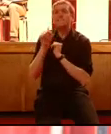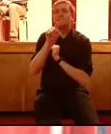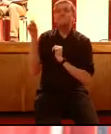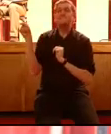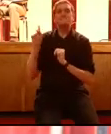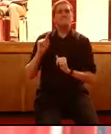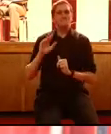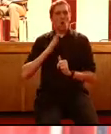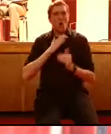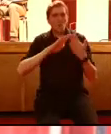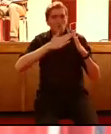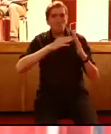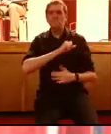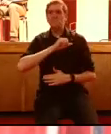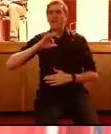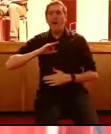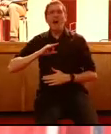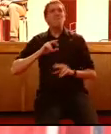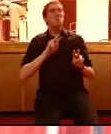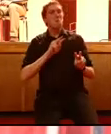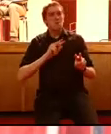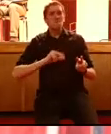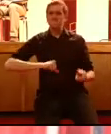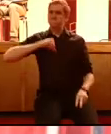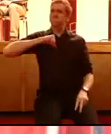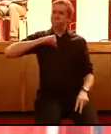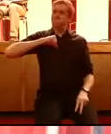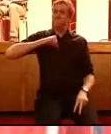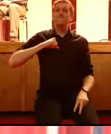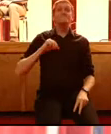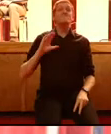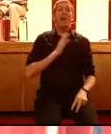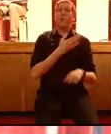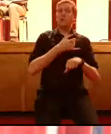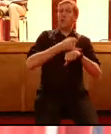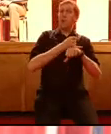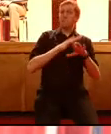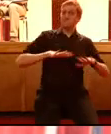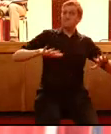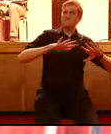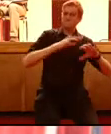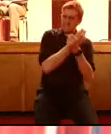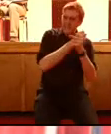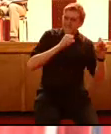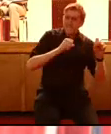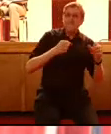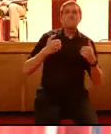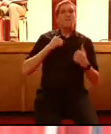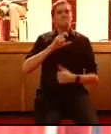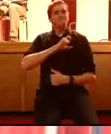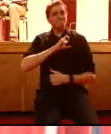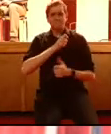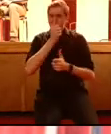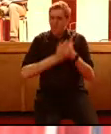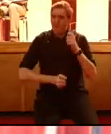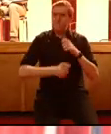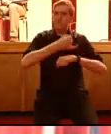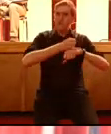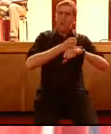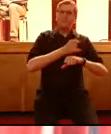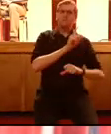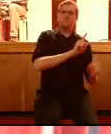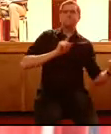take pride in. We improved the safety of our campuses. We have a school resource officer on every campus, and we were one of the first counties